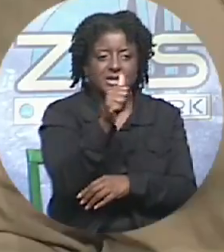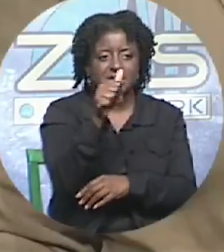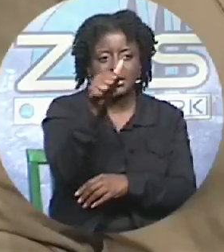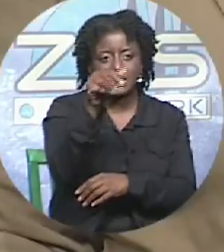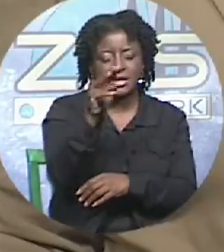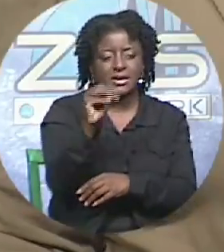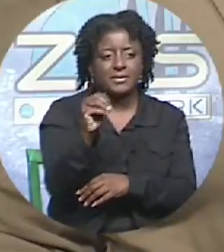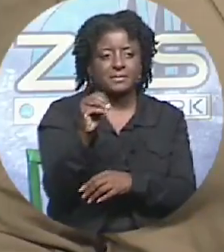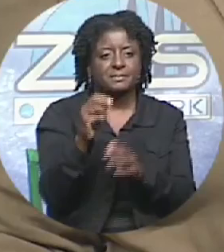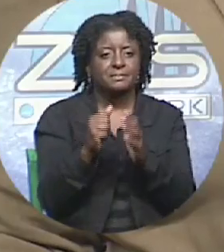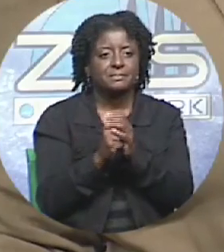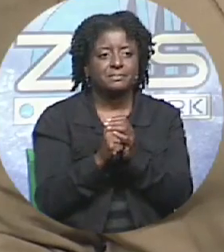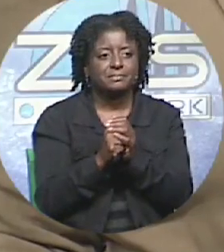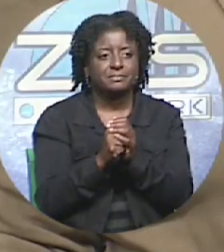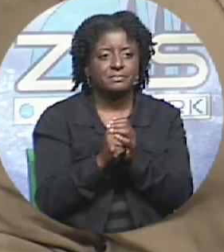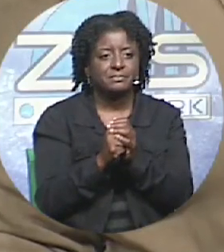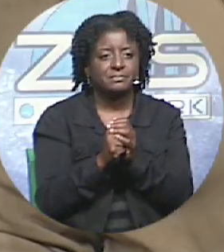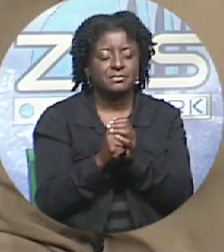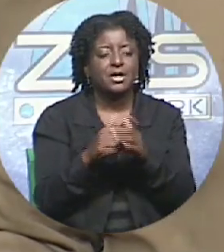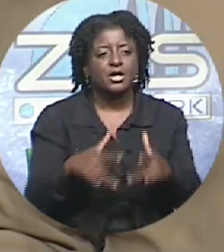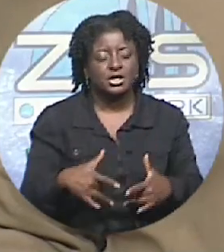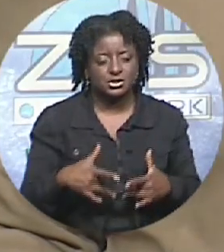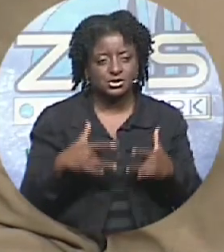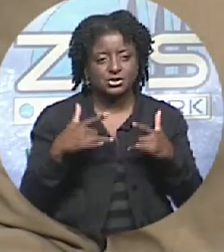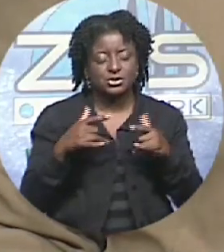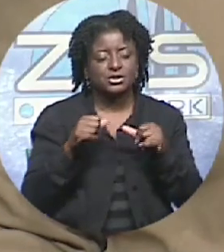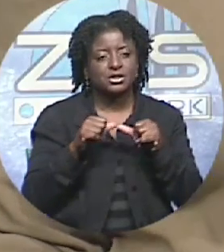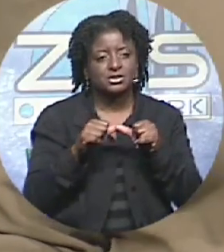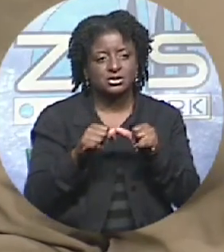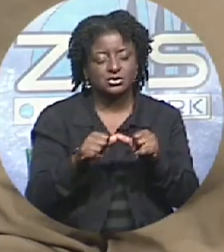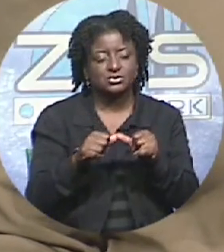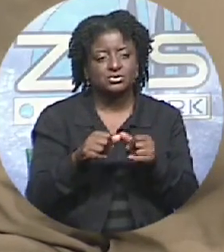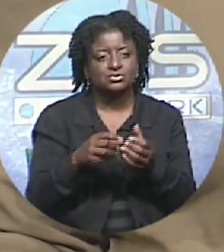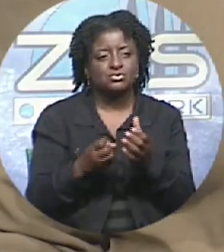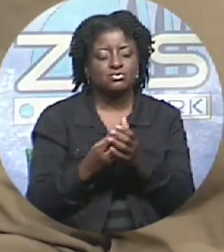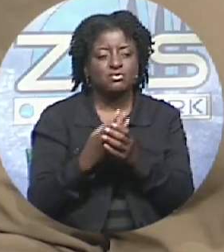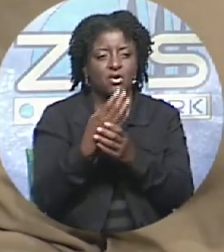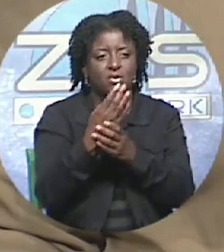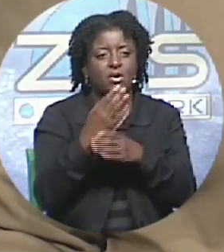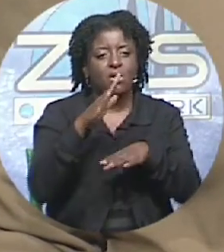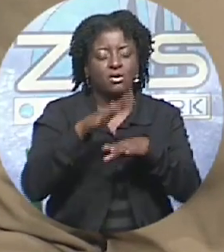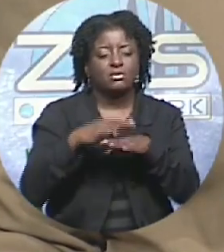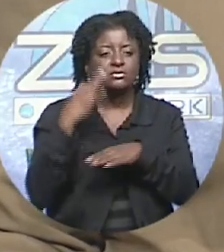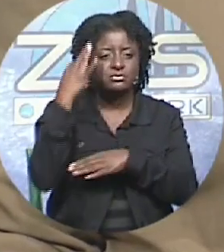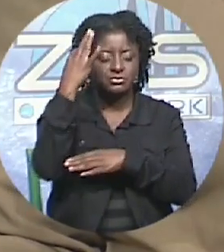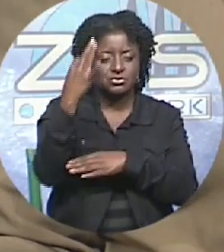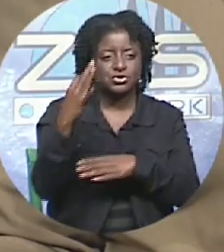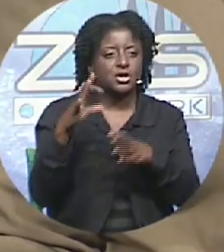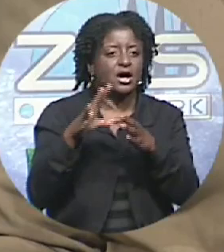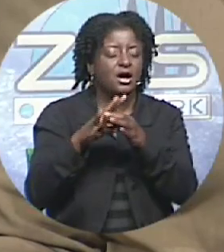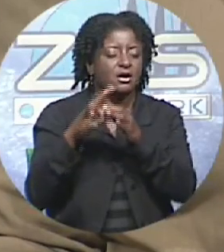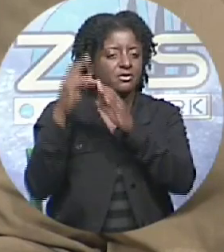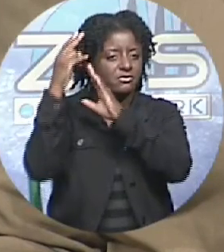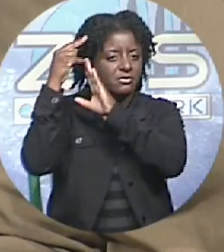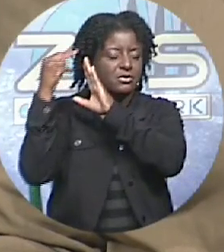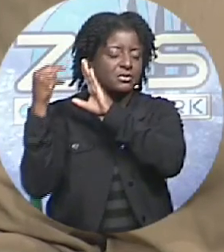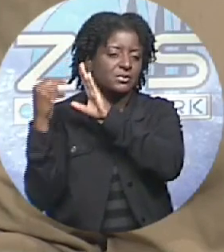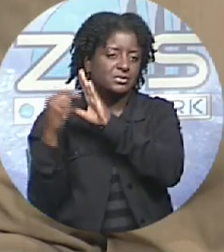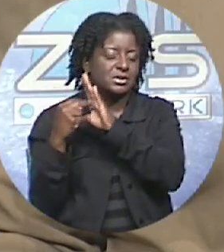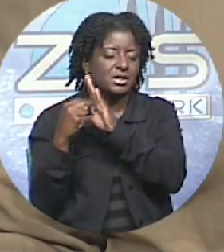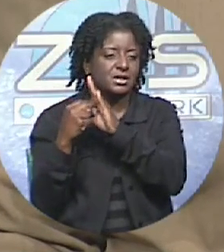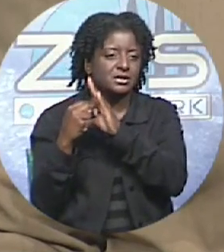News. Well, concern continues to mount from various sectors on the fate of the multi-billion-dollar Bahama project, it's still